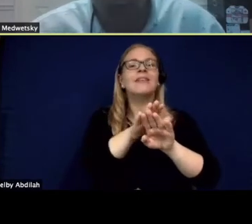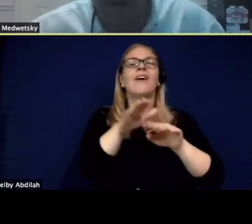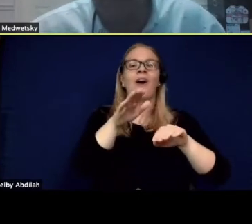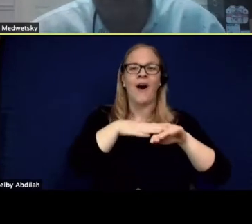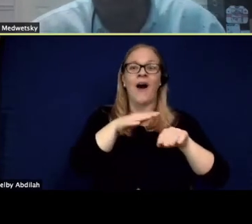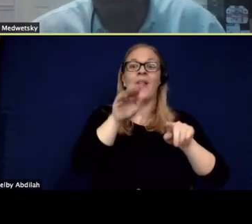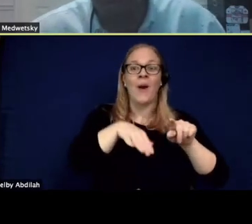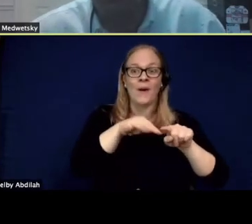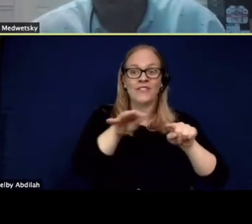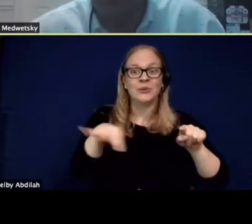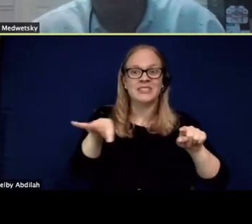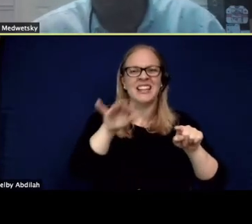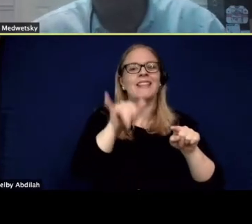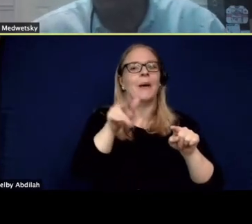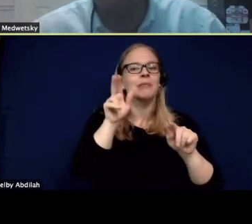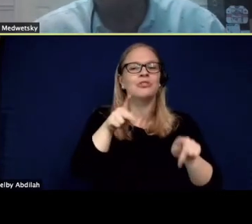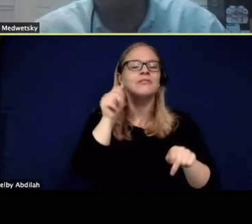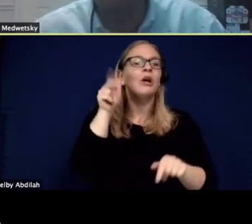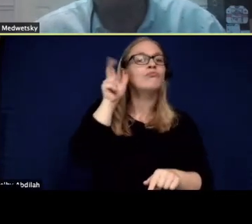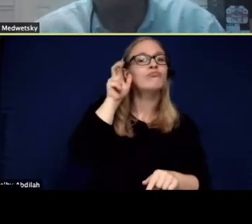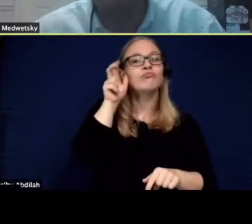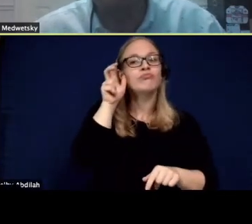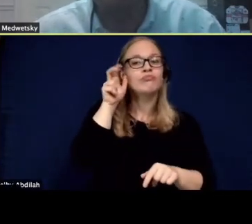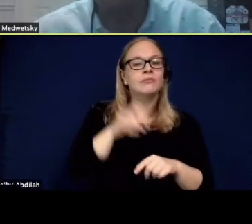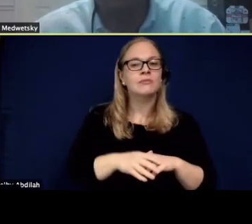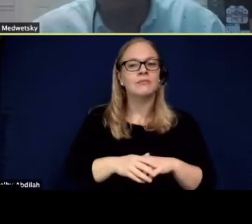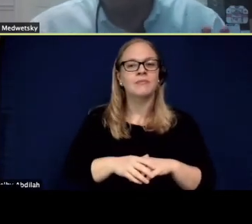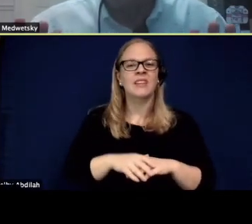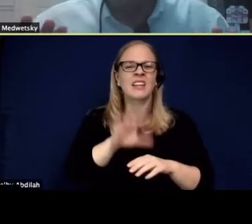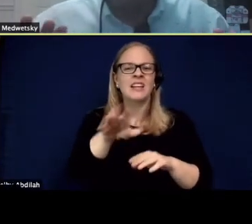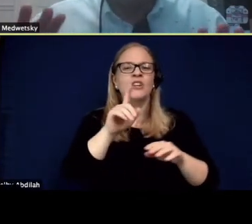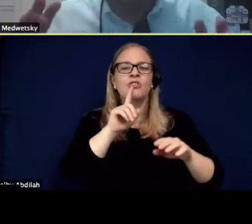a 1-minute break for everybody to just